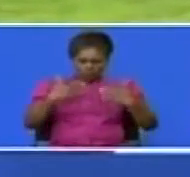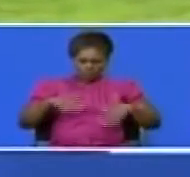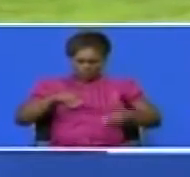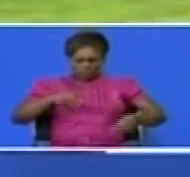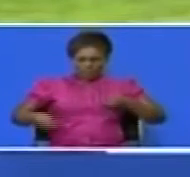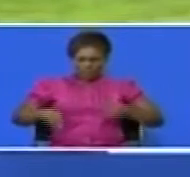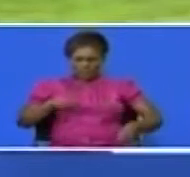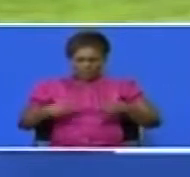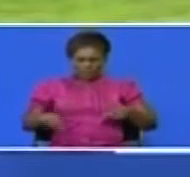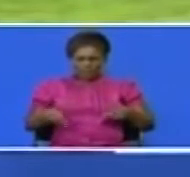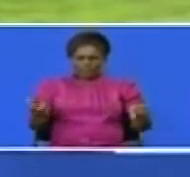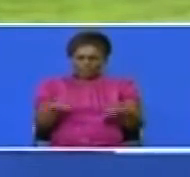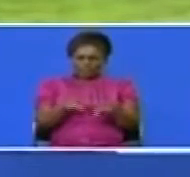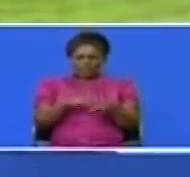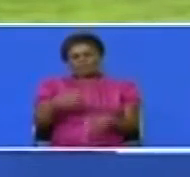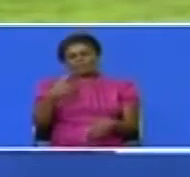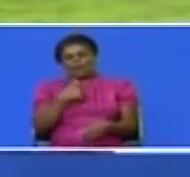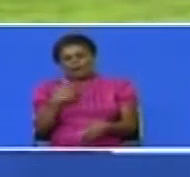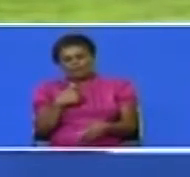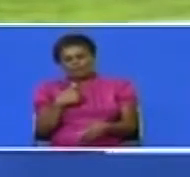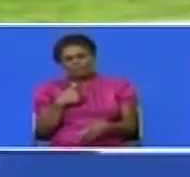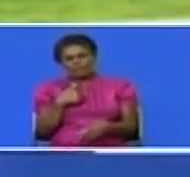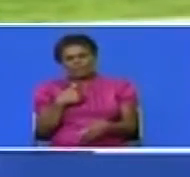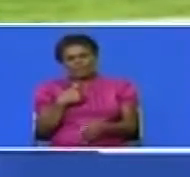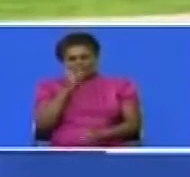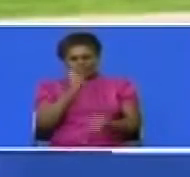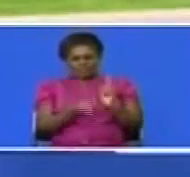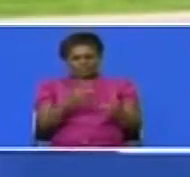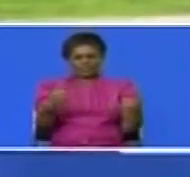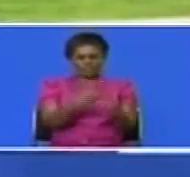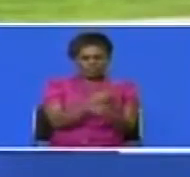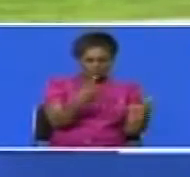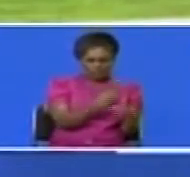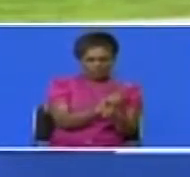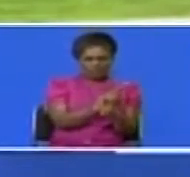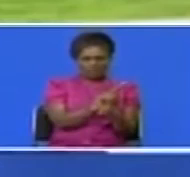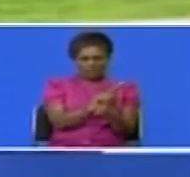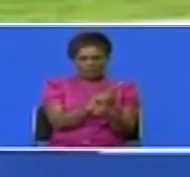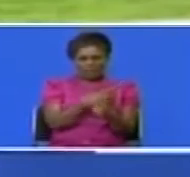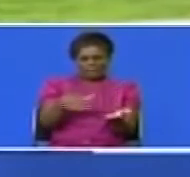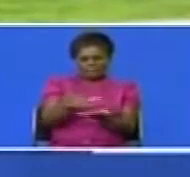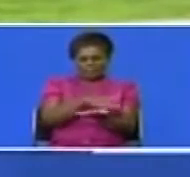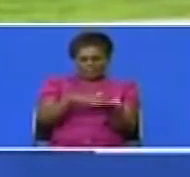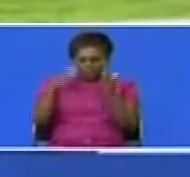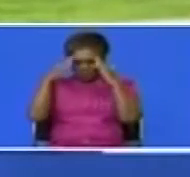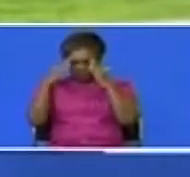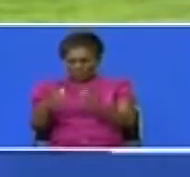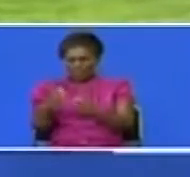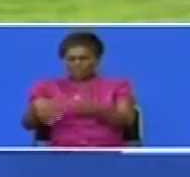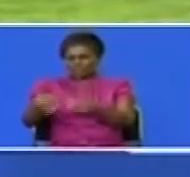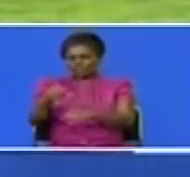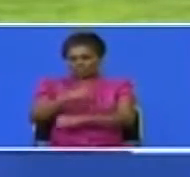disabilities. We're going to have also a school race. We are targeting basically the schools surrounding